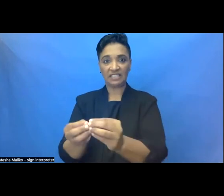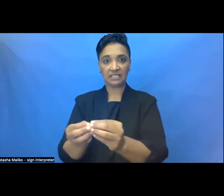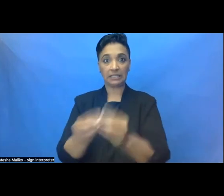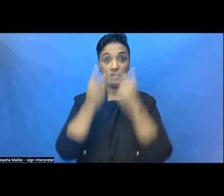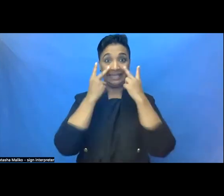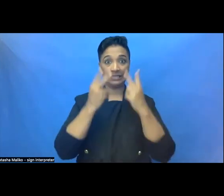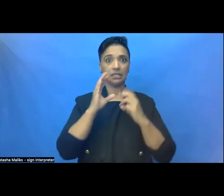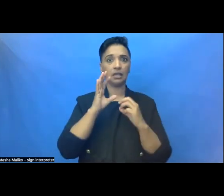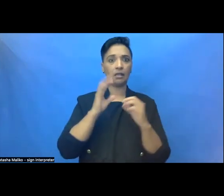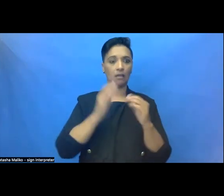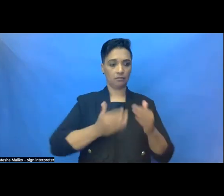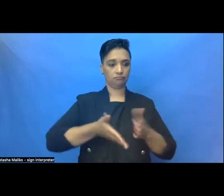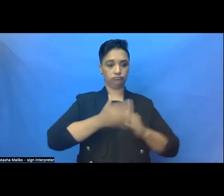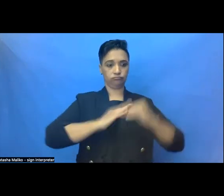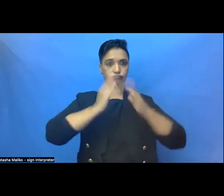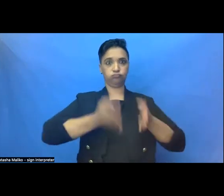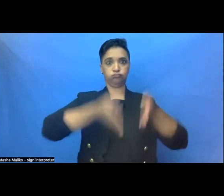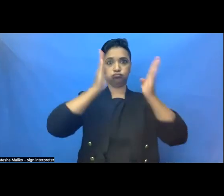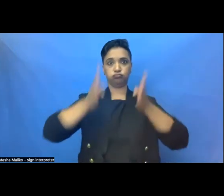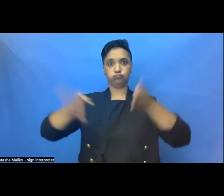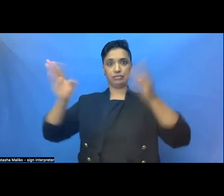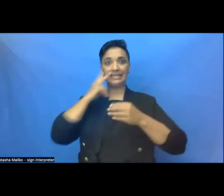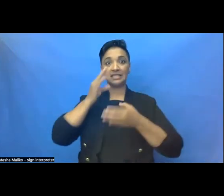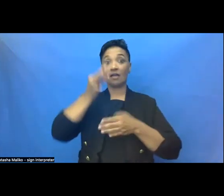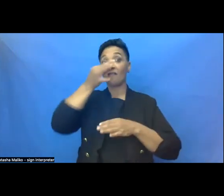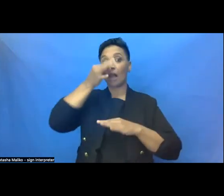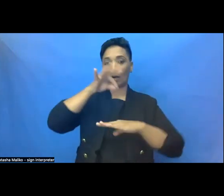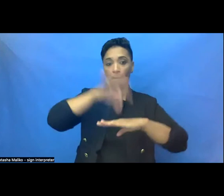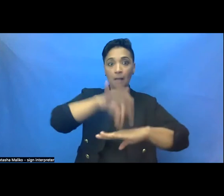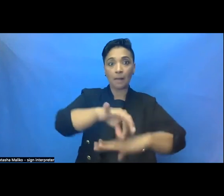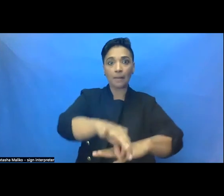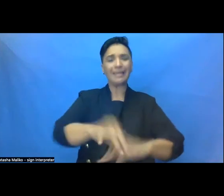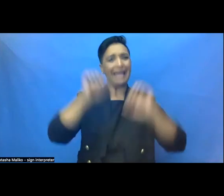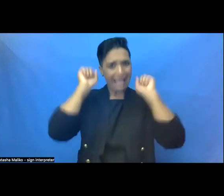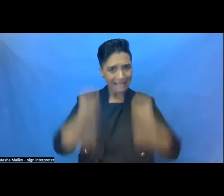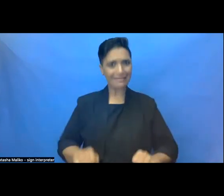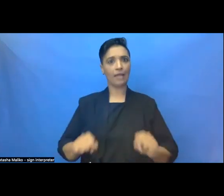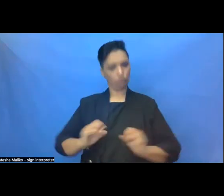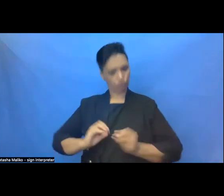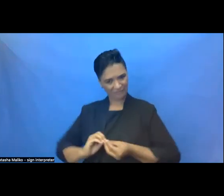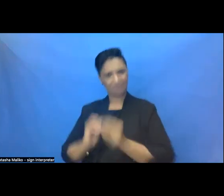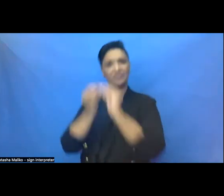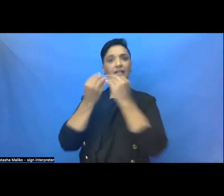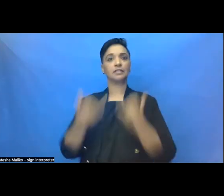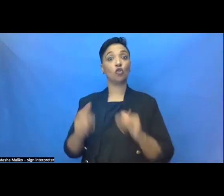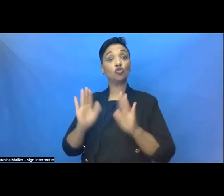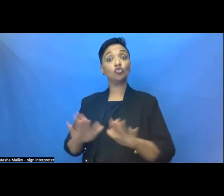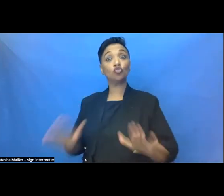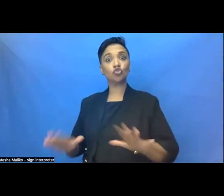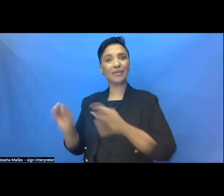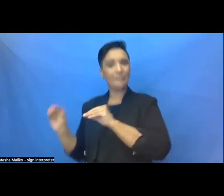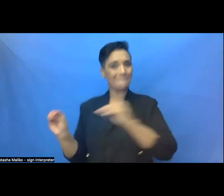buildings, if the gardenias can be planted, immediate efforts can be made to get children into